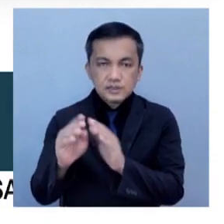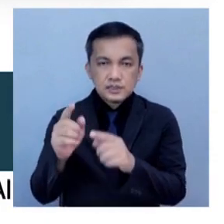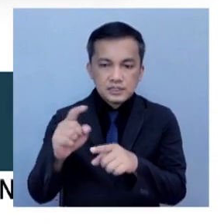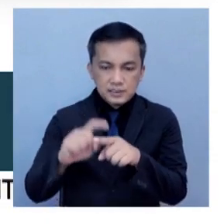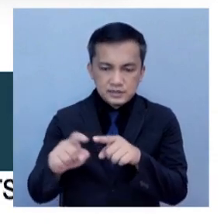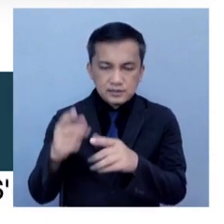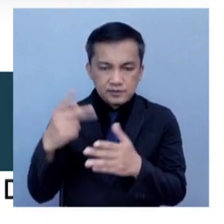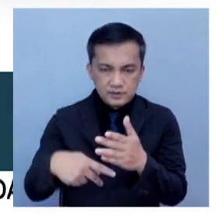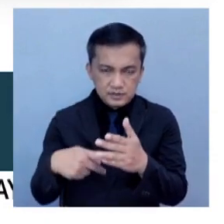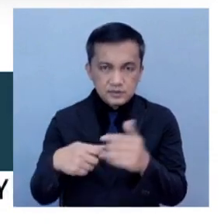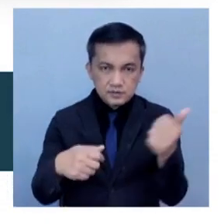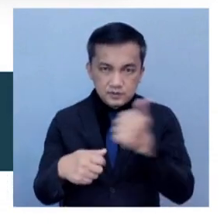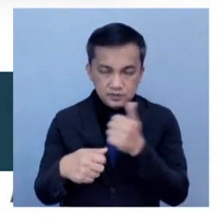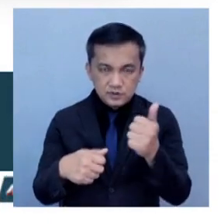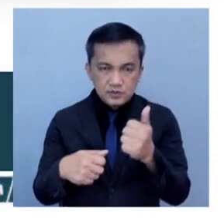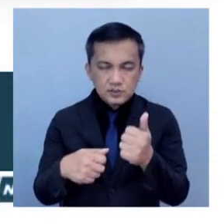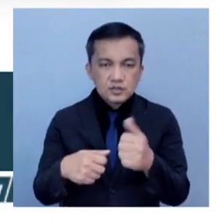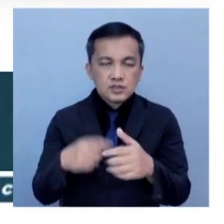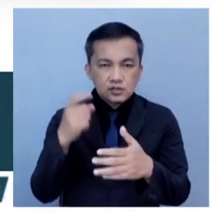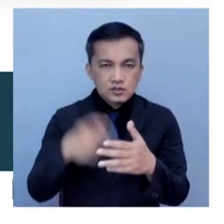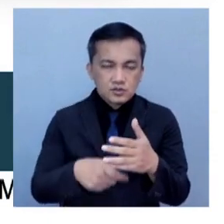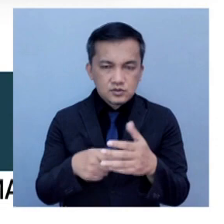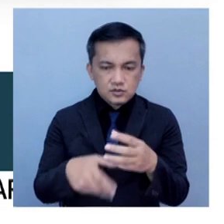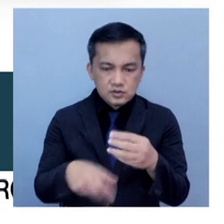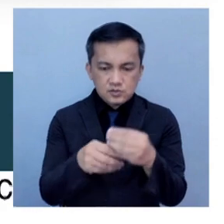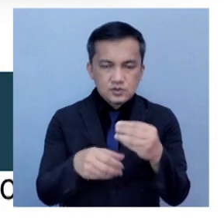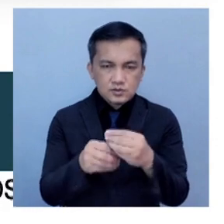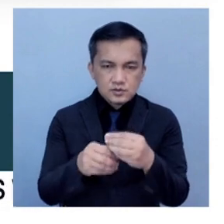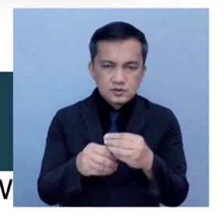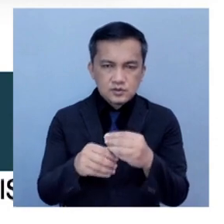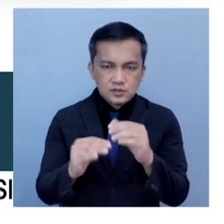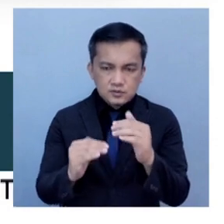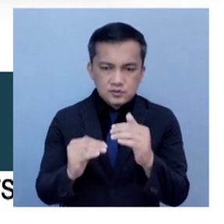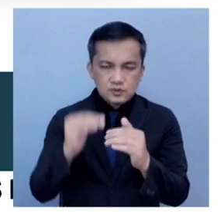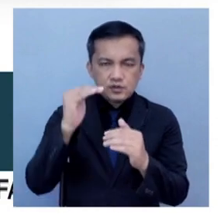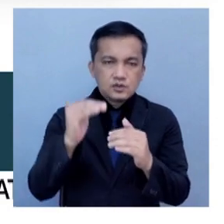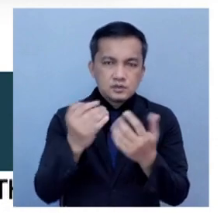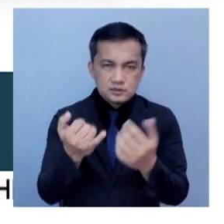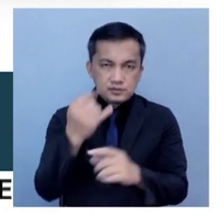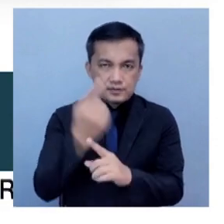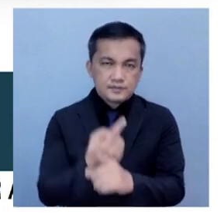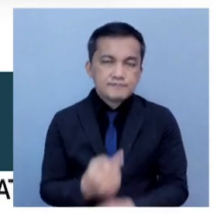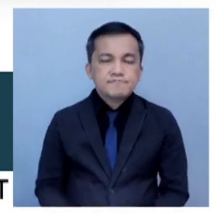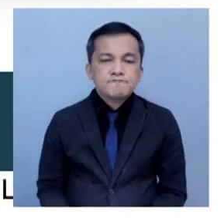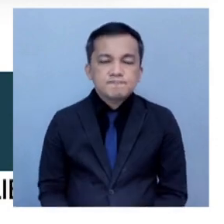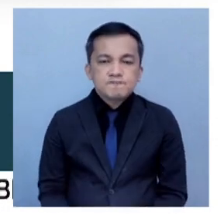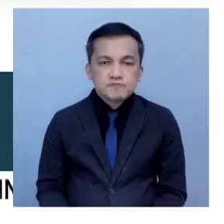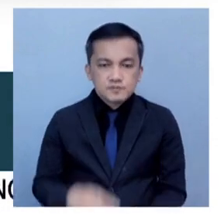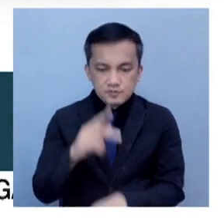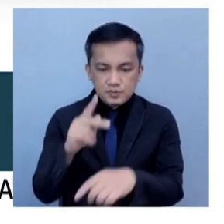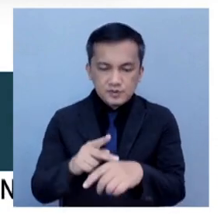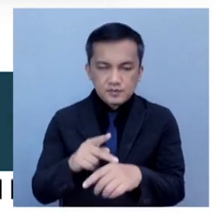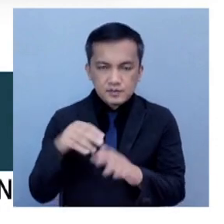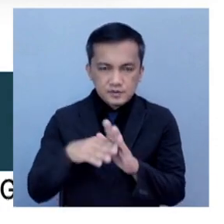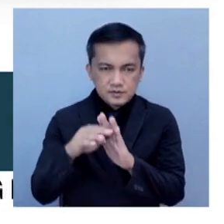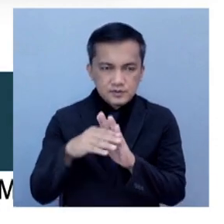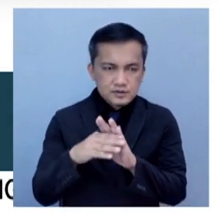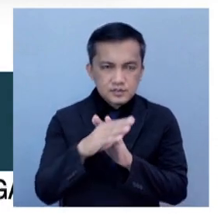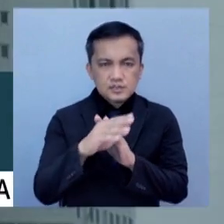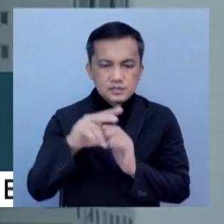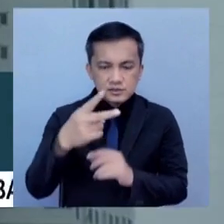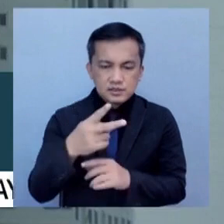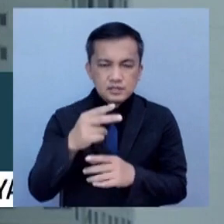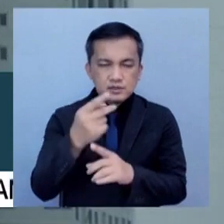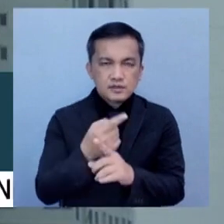and transportation costs may have contributed to the upward pressure for this month. Philippine inflation accelerated for a second month in September